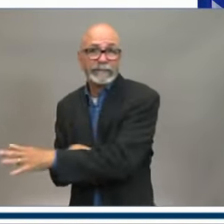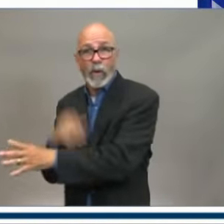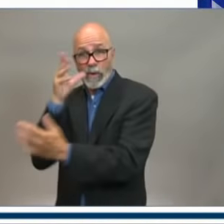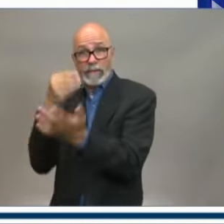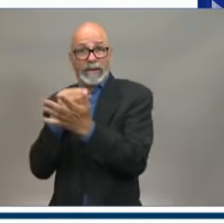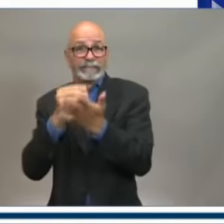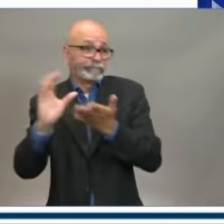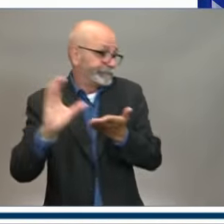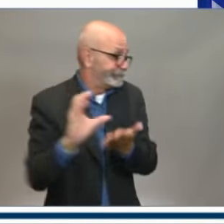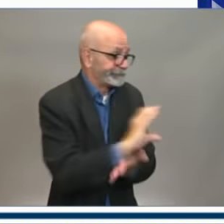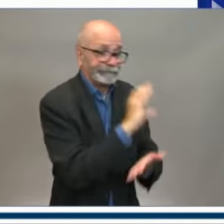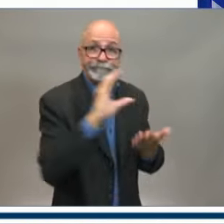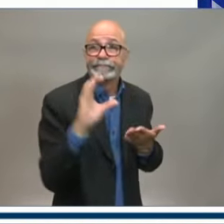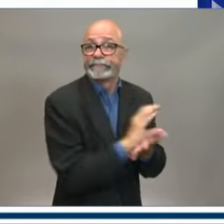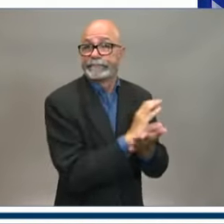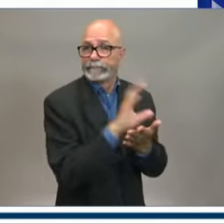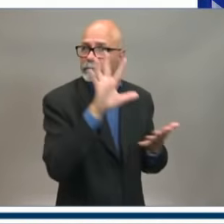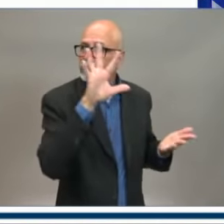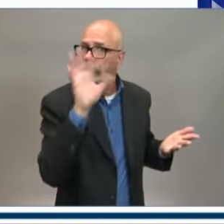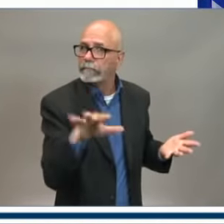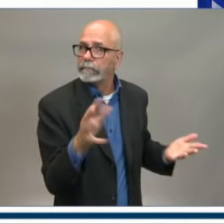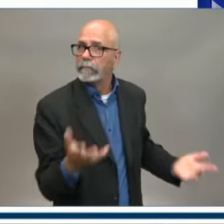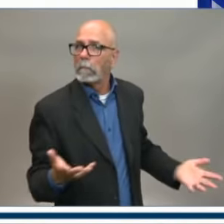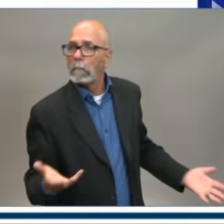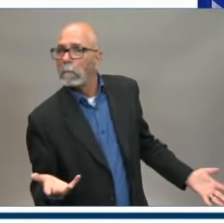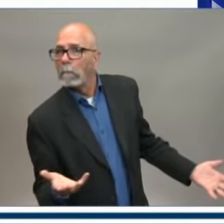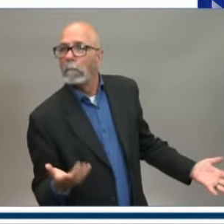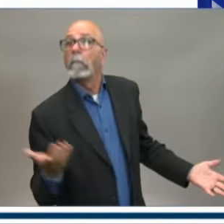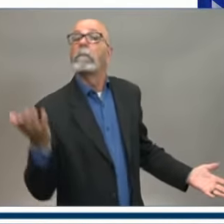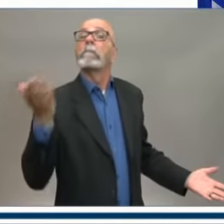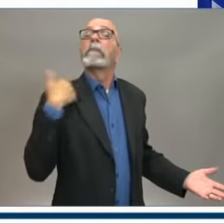if Northwood moves from, say, 400 beds to